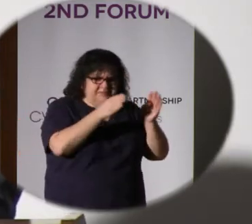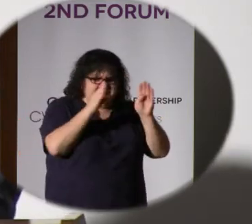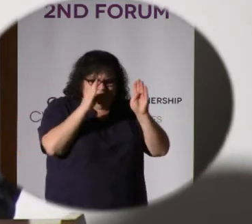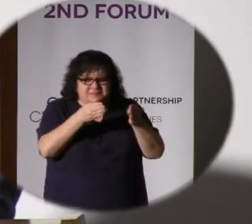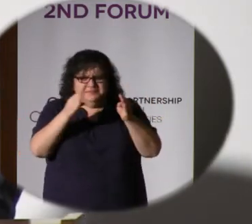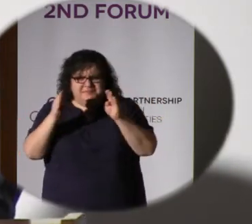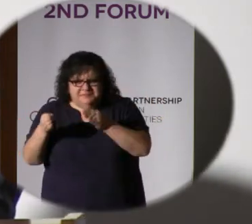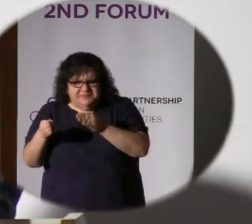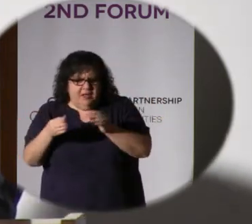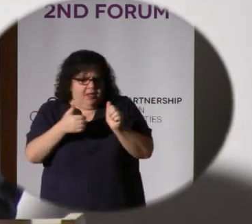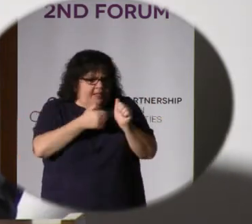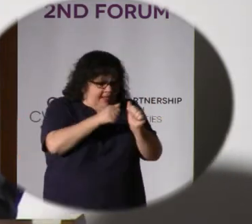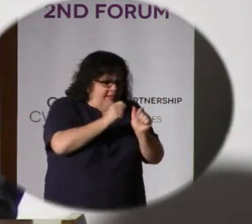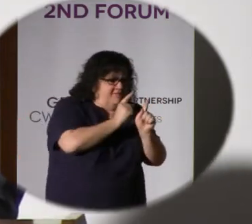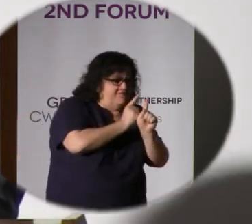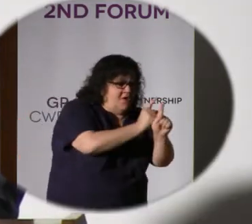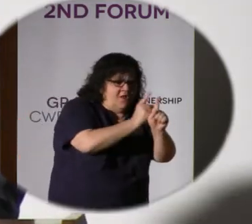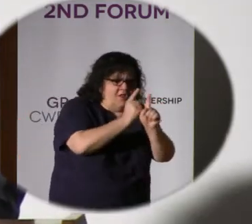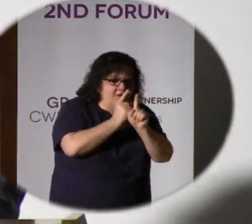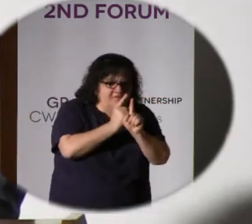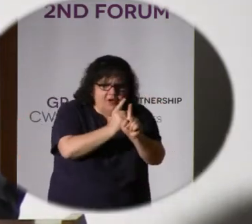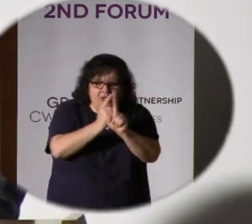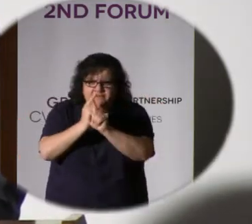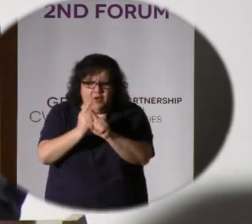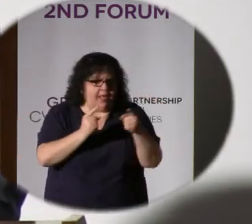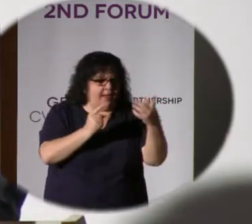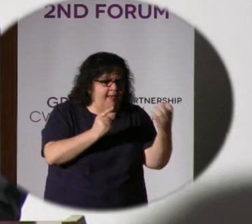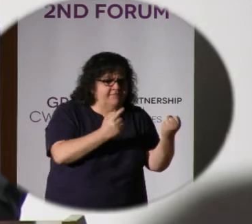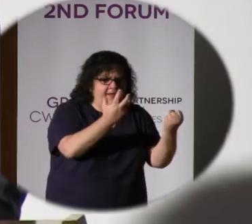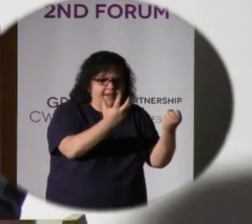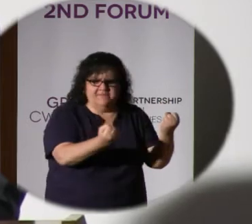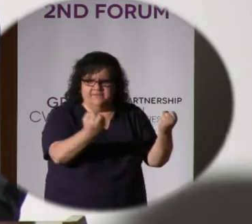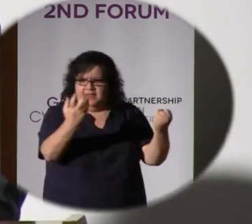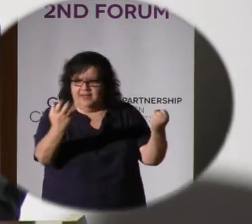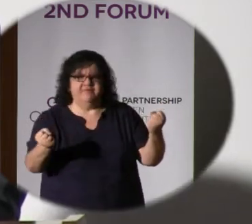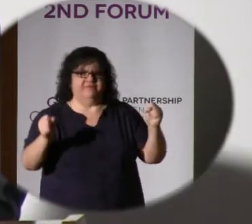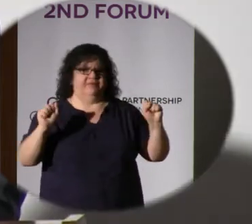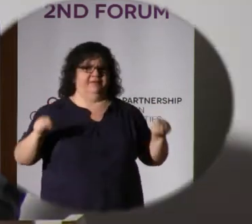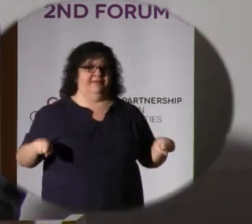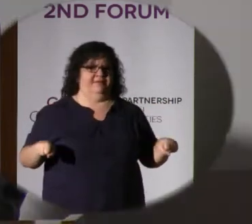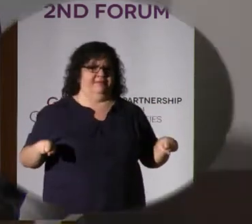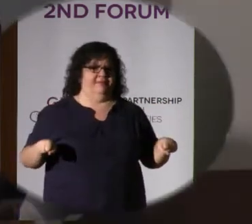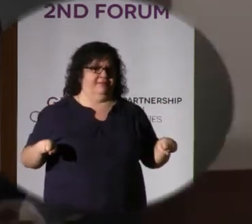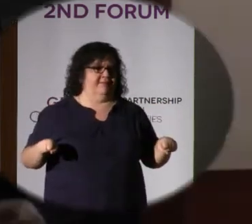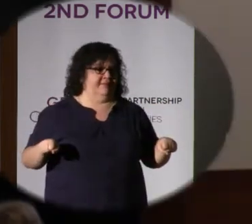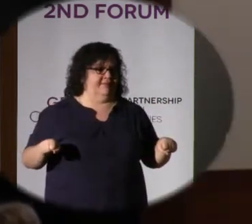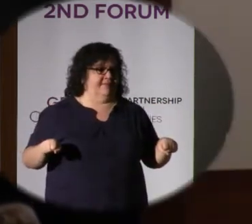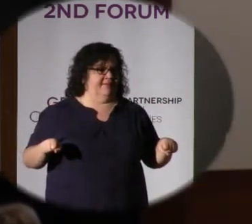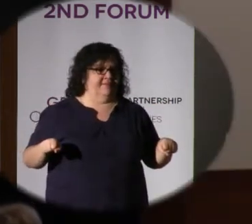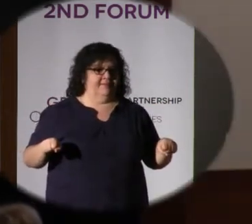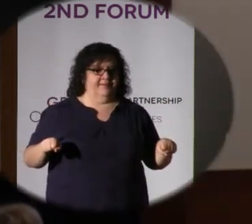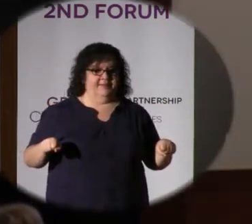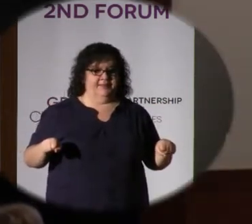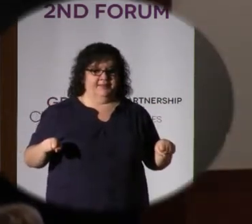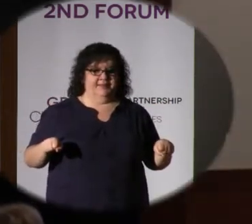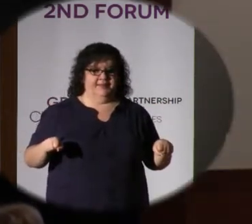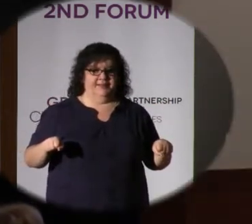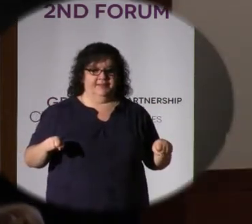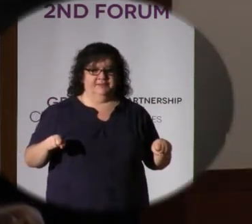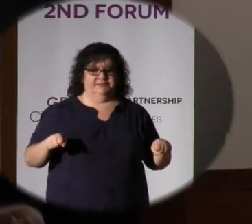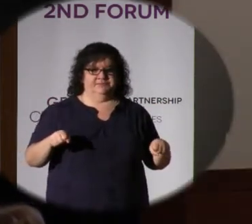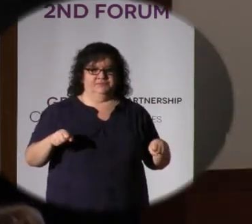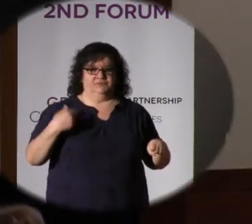we have done in the past. Among these characteristics are gender, geographic